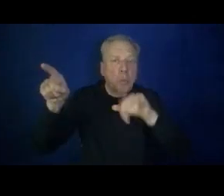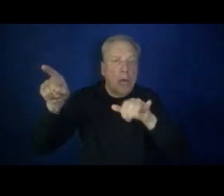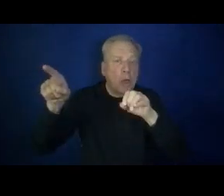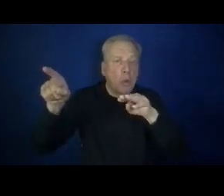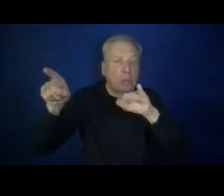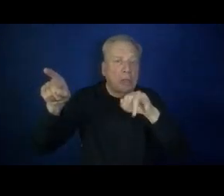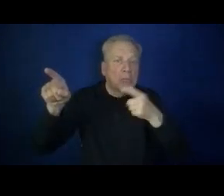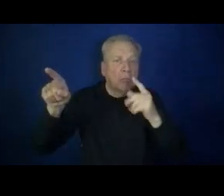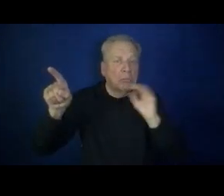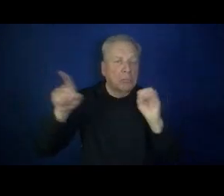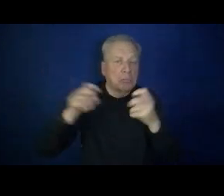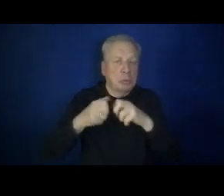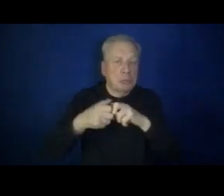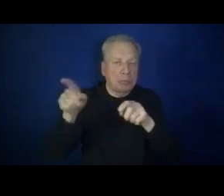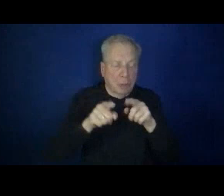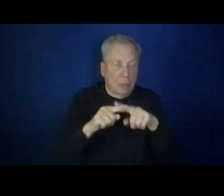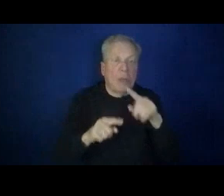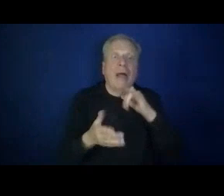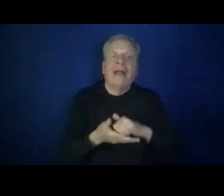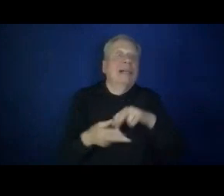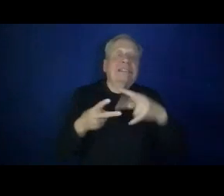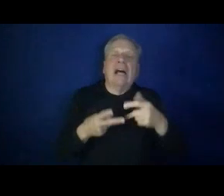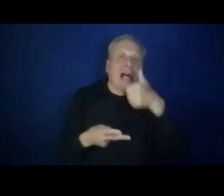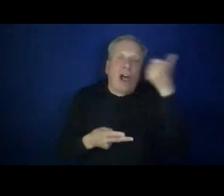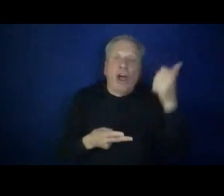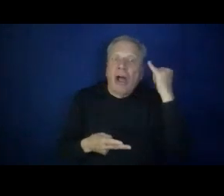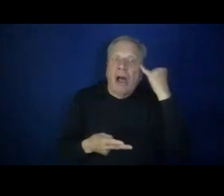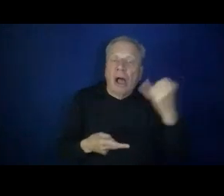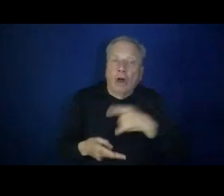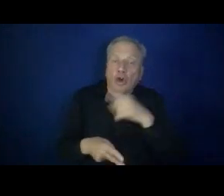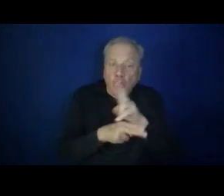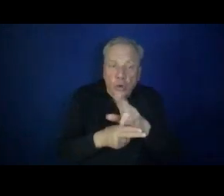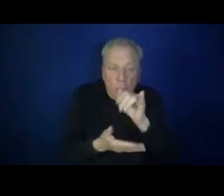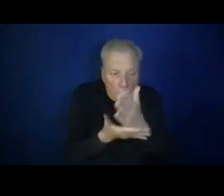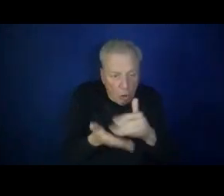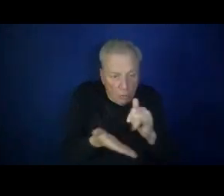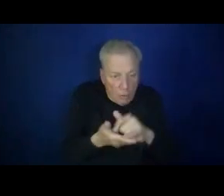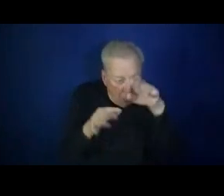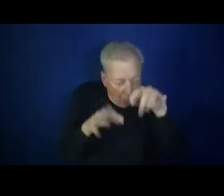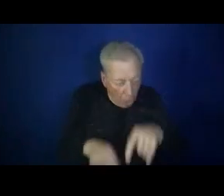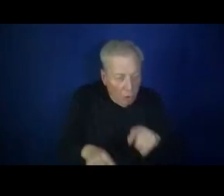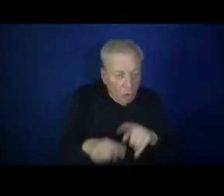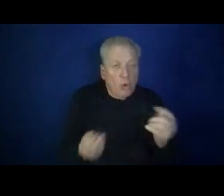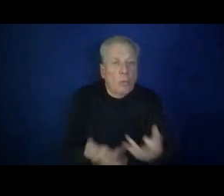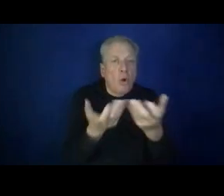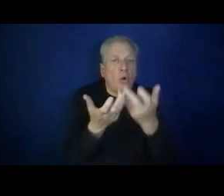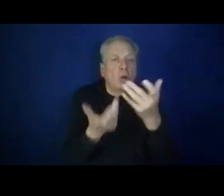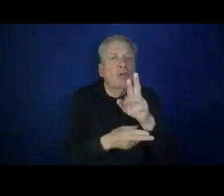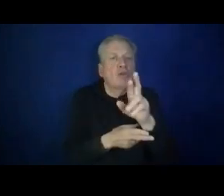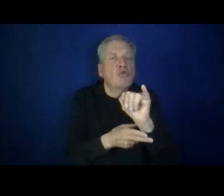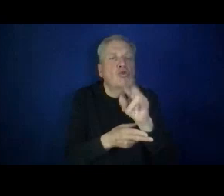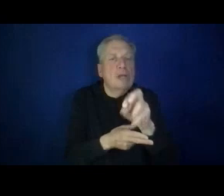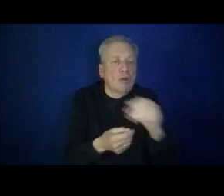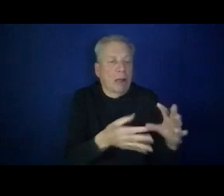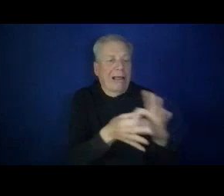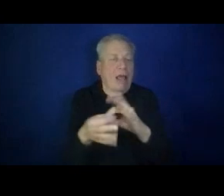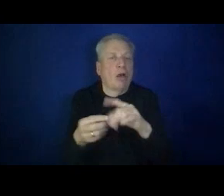it. A second option is to use a substantial portion of it down to Boiling River and then connect over to